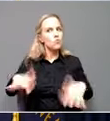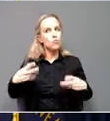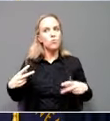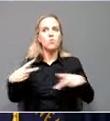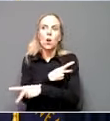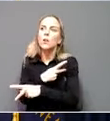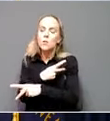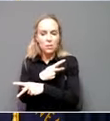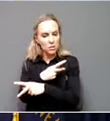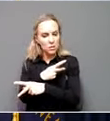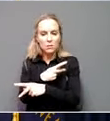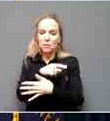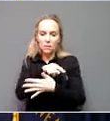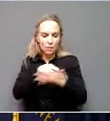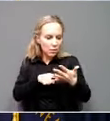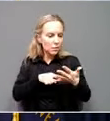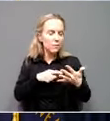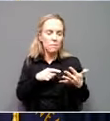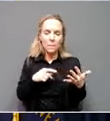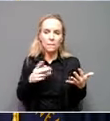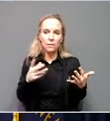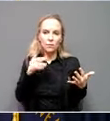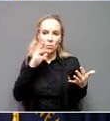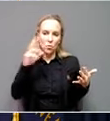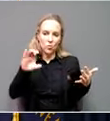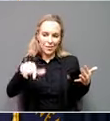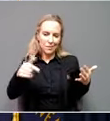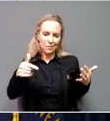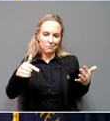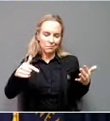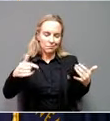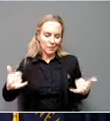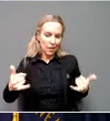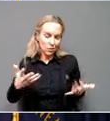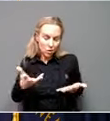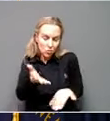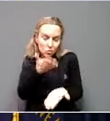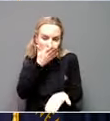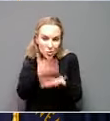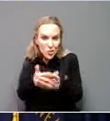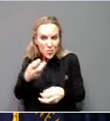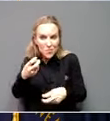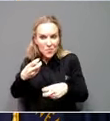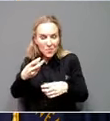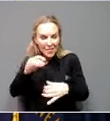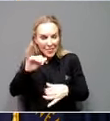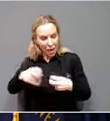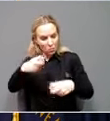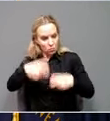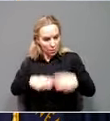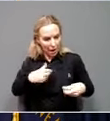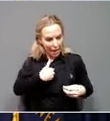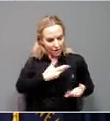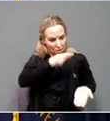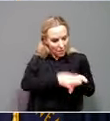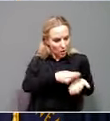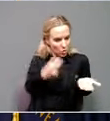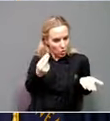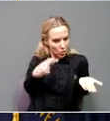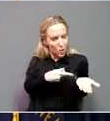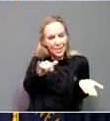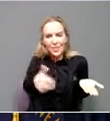this time around. And that's a good problem to have. And even discussions with the legislature, these are